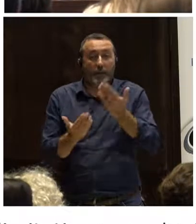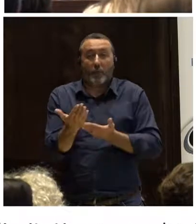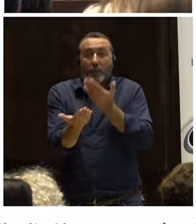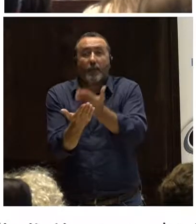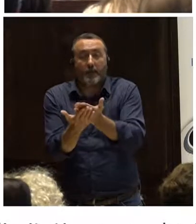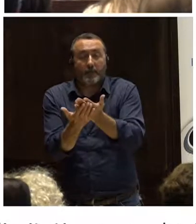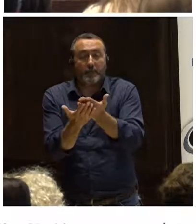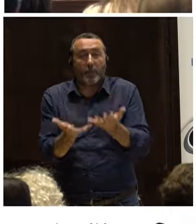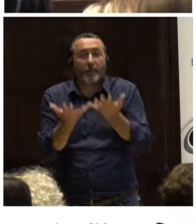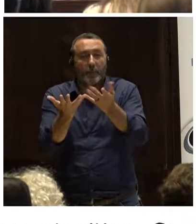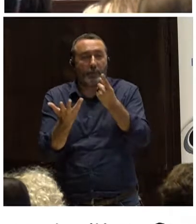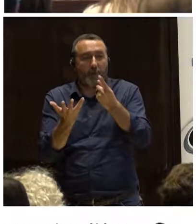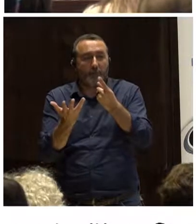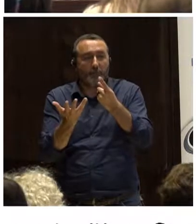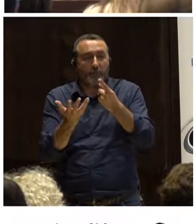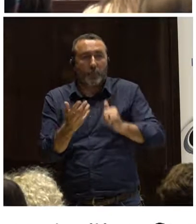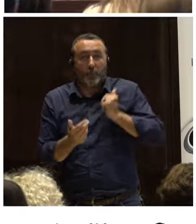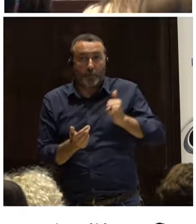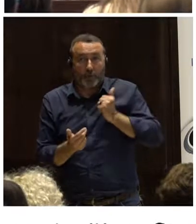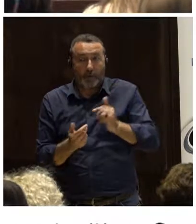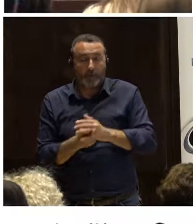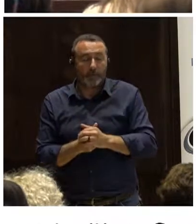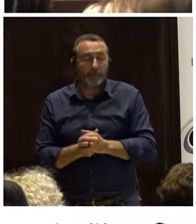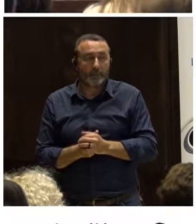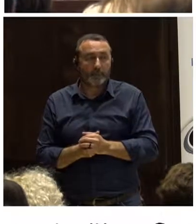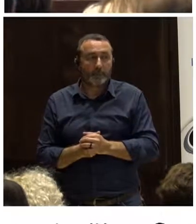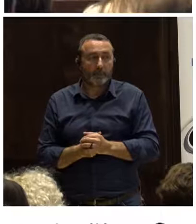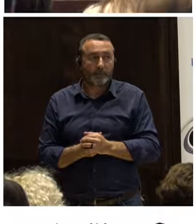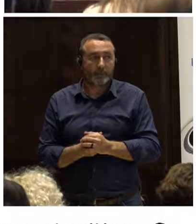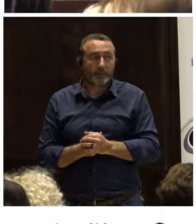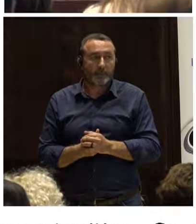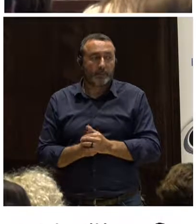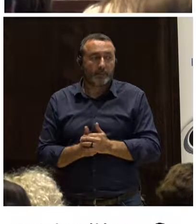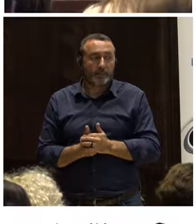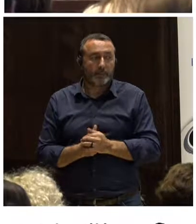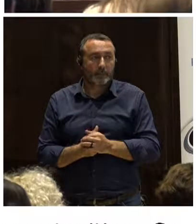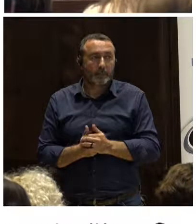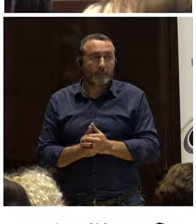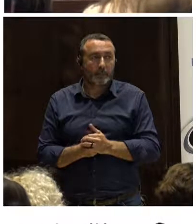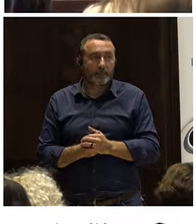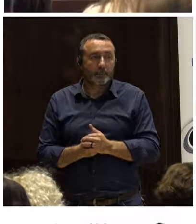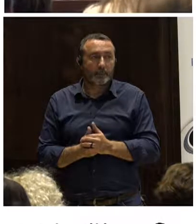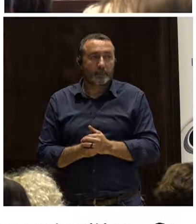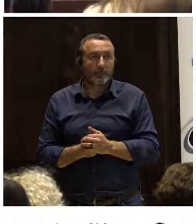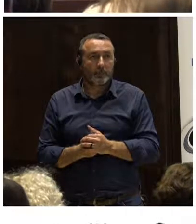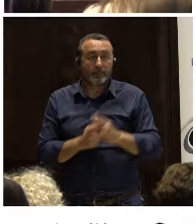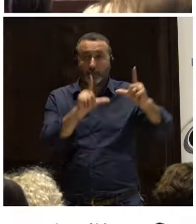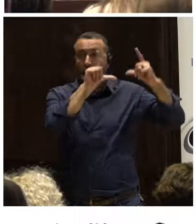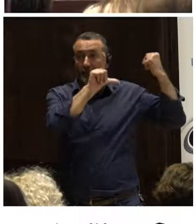man on the right, he has 3 locations on his body that are